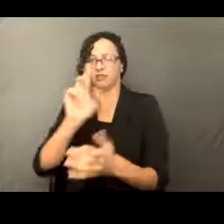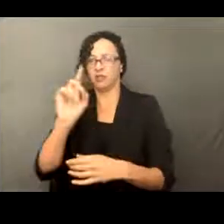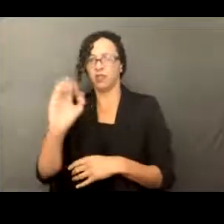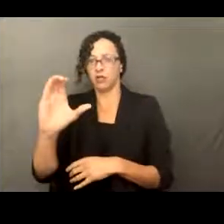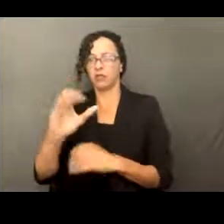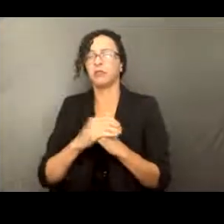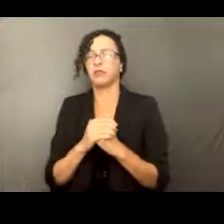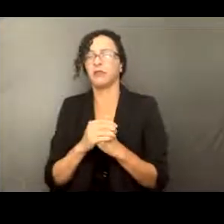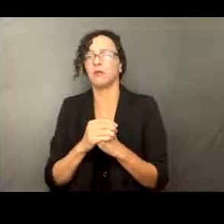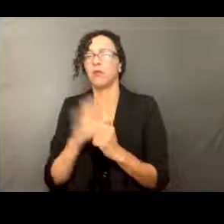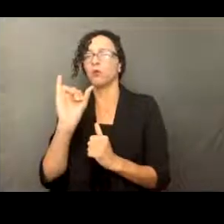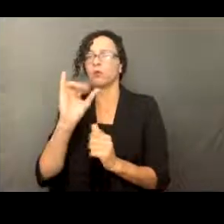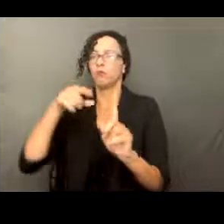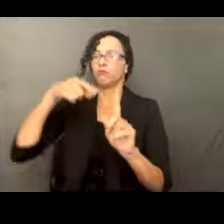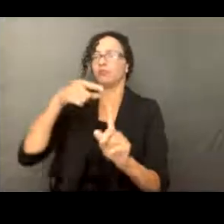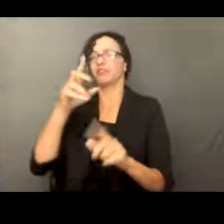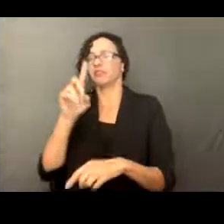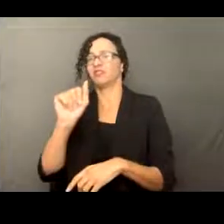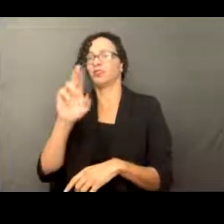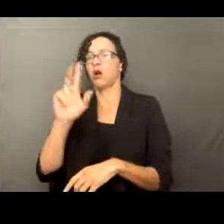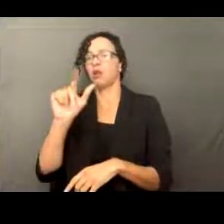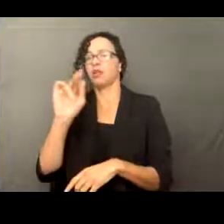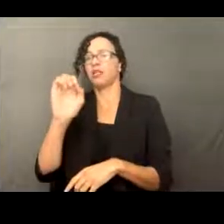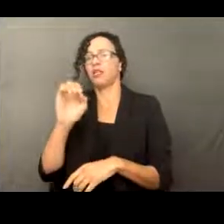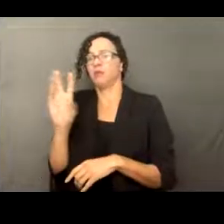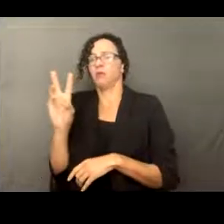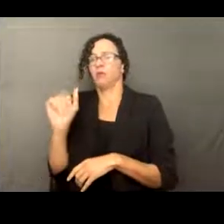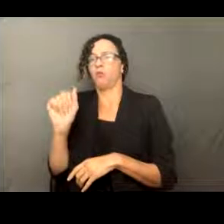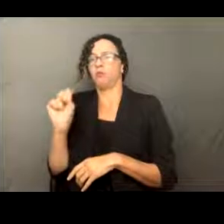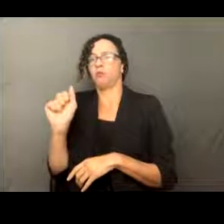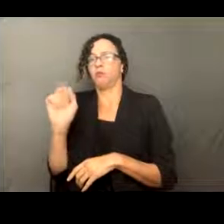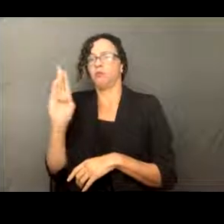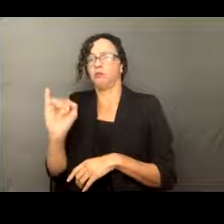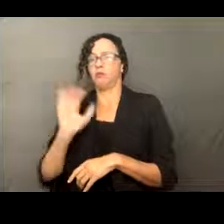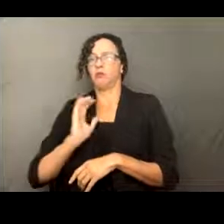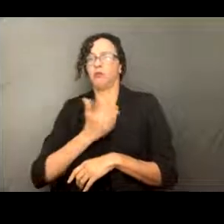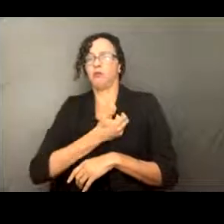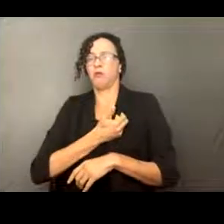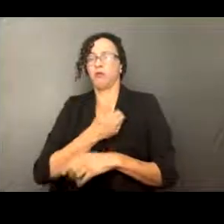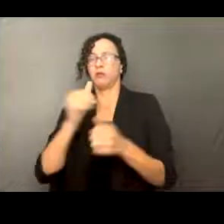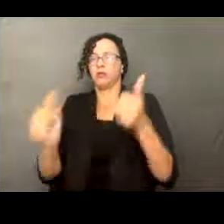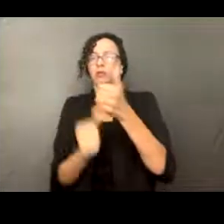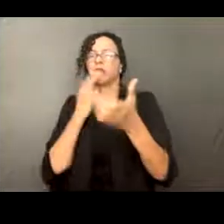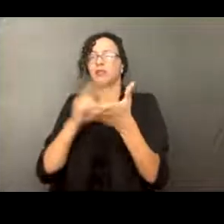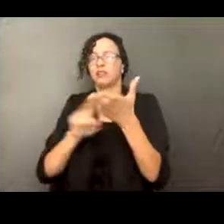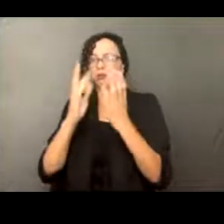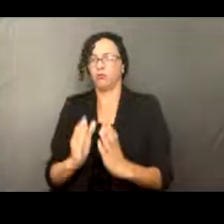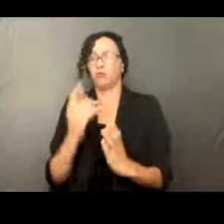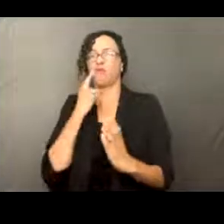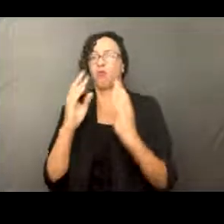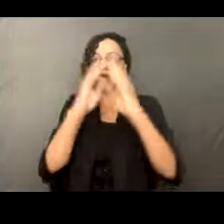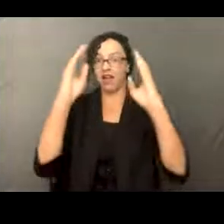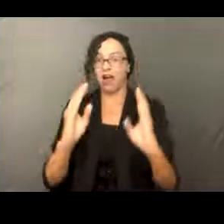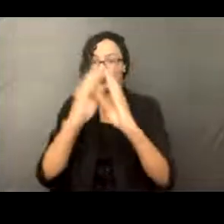well, Darwin Wasabi, our Deputy Secretary for Housing and Transportation, who's